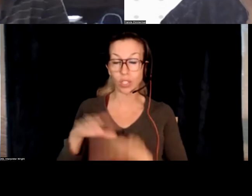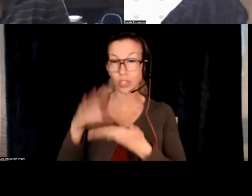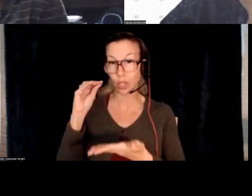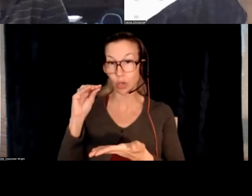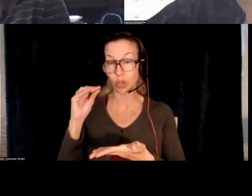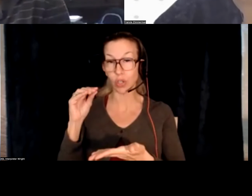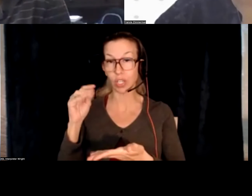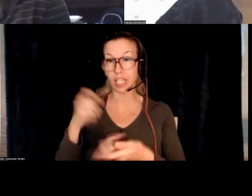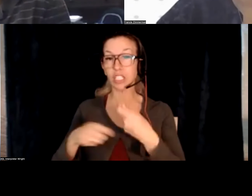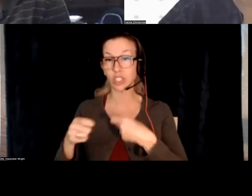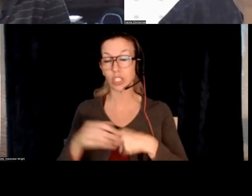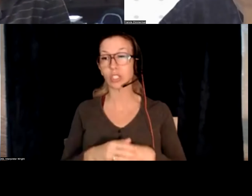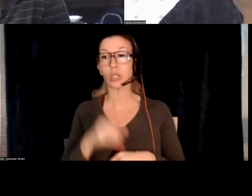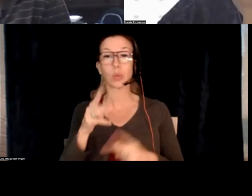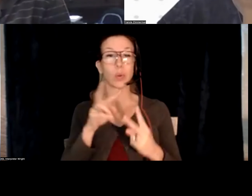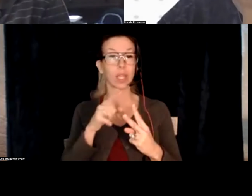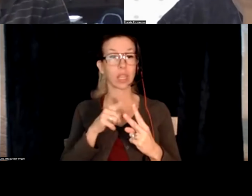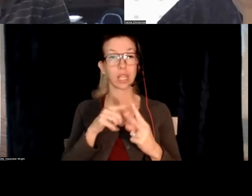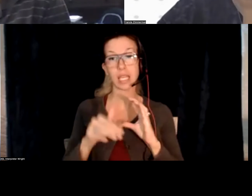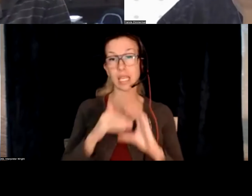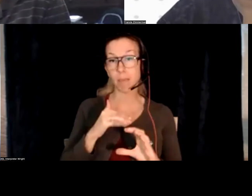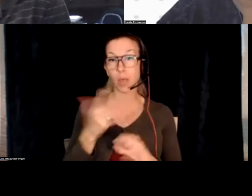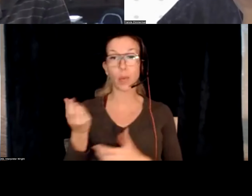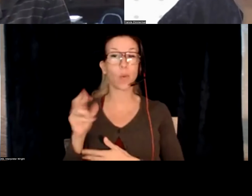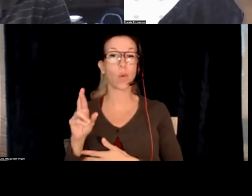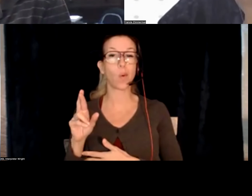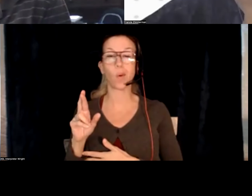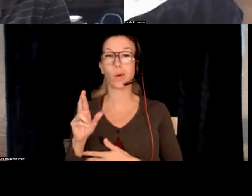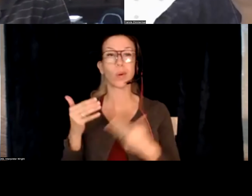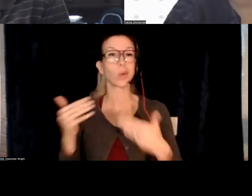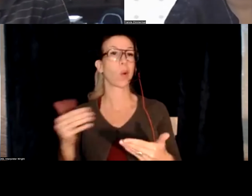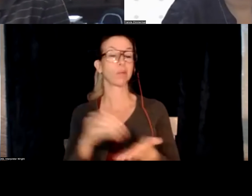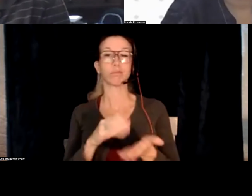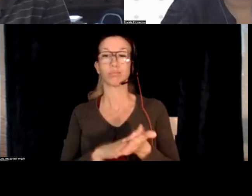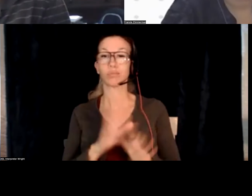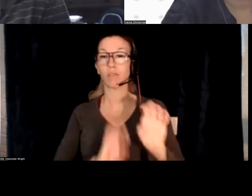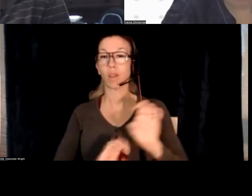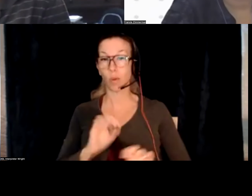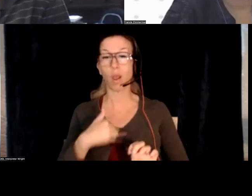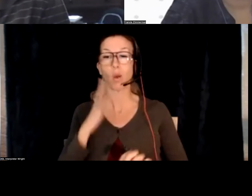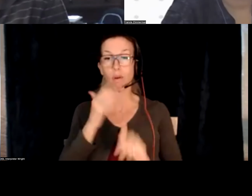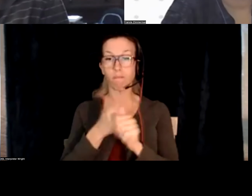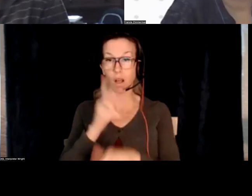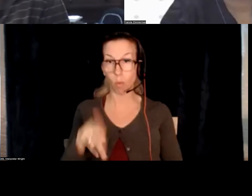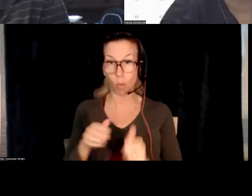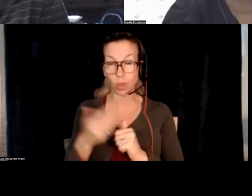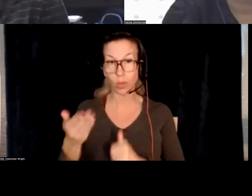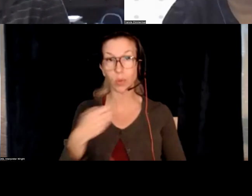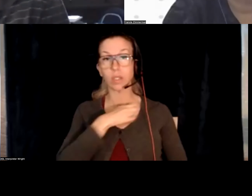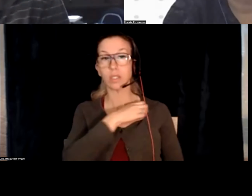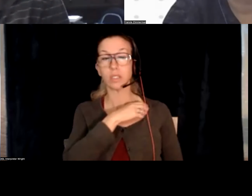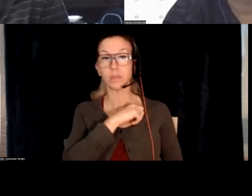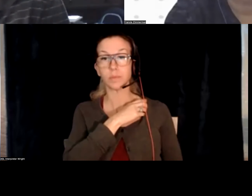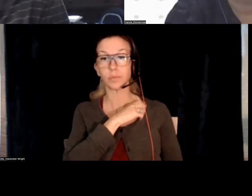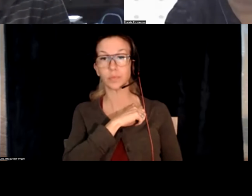exchange, you can either email me or feel free to put it in the evaluation. I will follow up with you. I'm also going to follow up with some of the